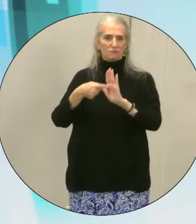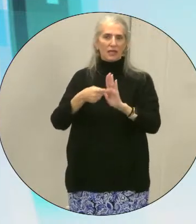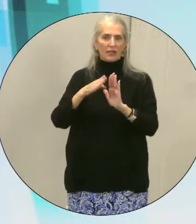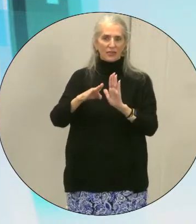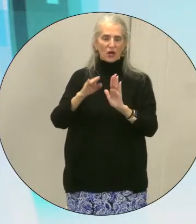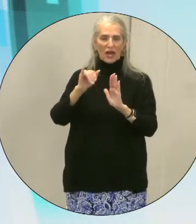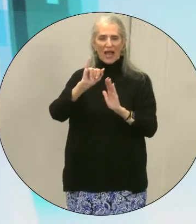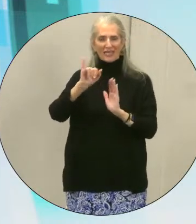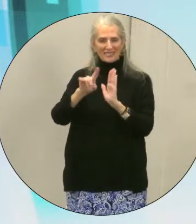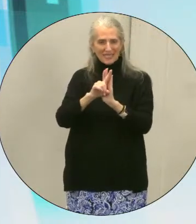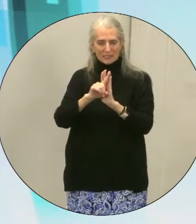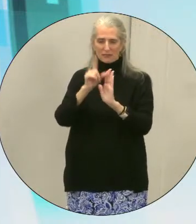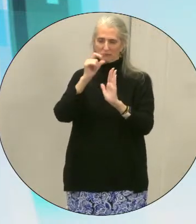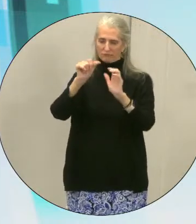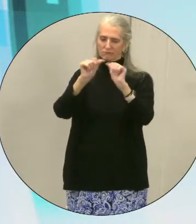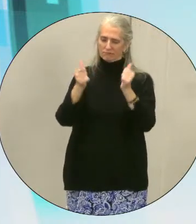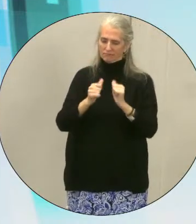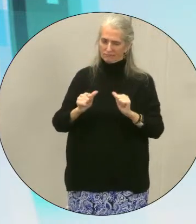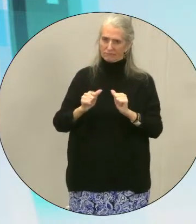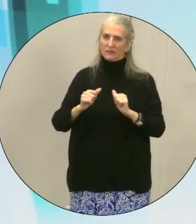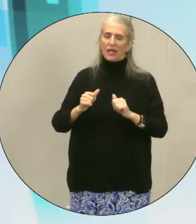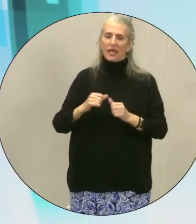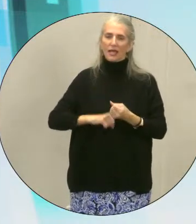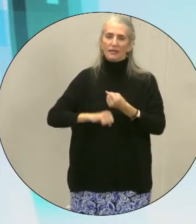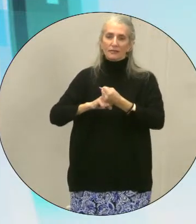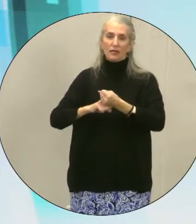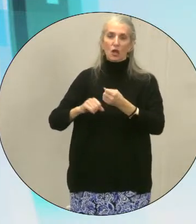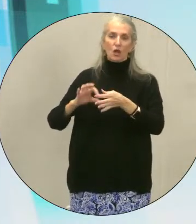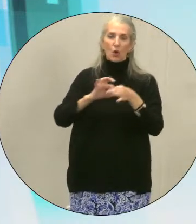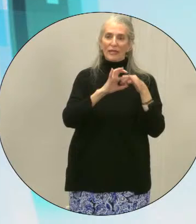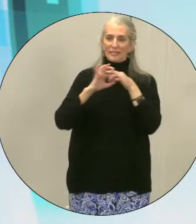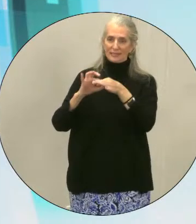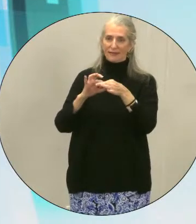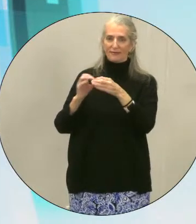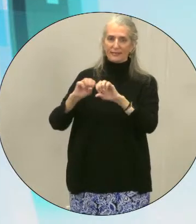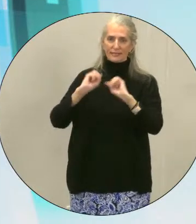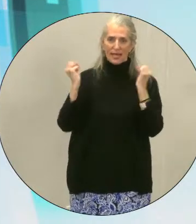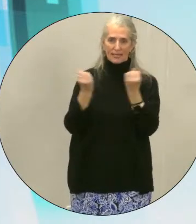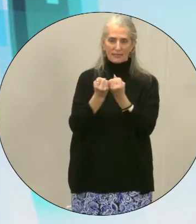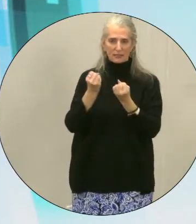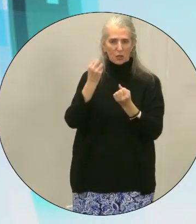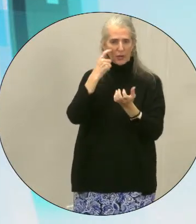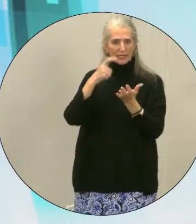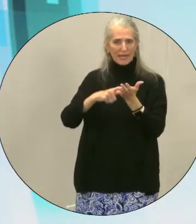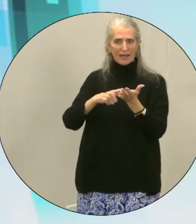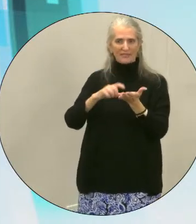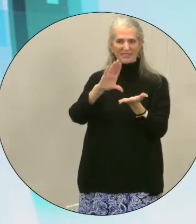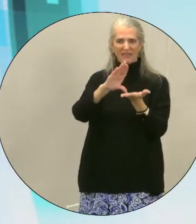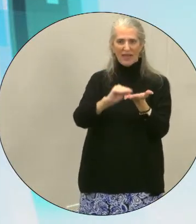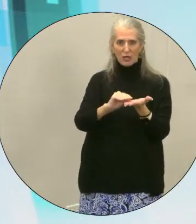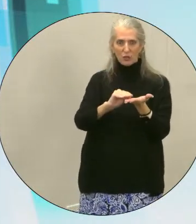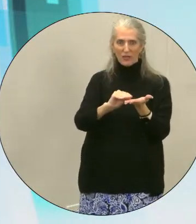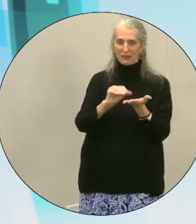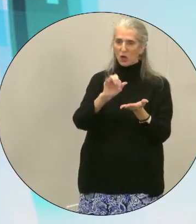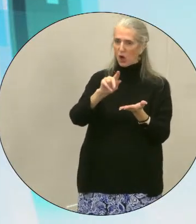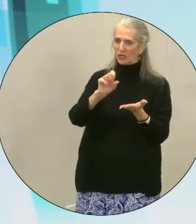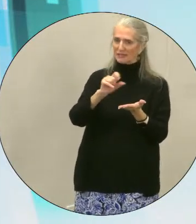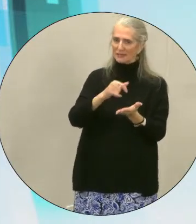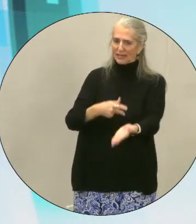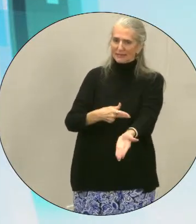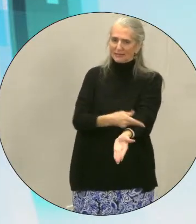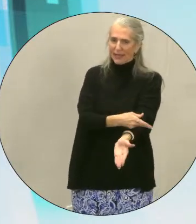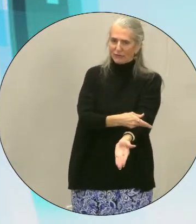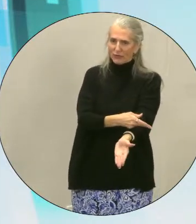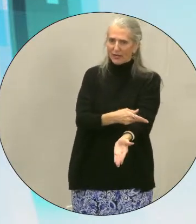foster innovation, and build cohesive societies. They recognize that devaluing the arts is like severing a vital artery, weakening the